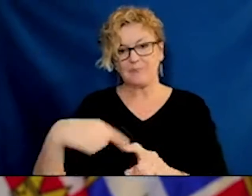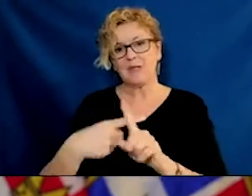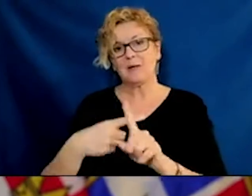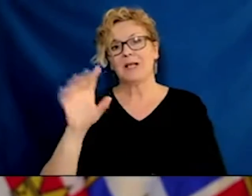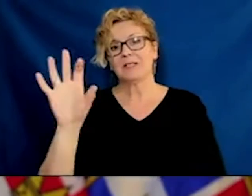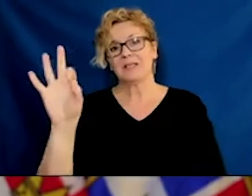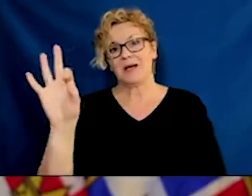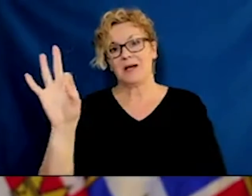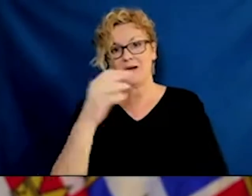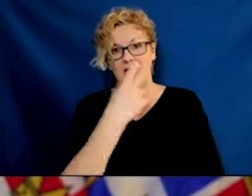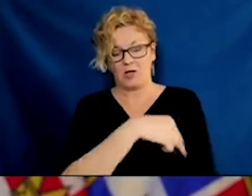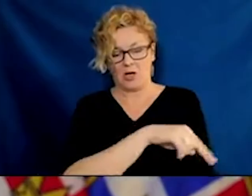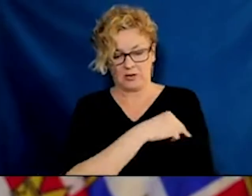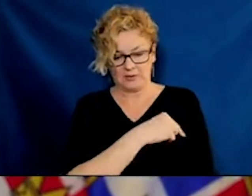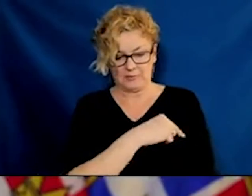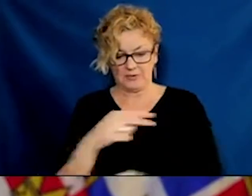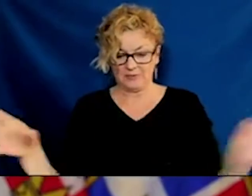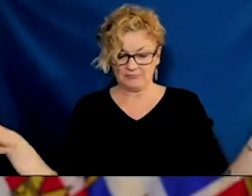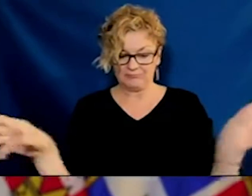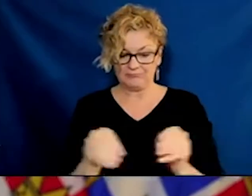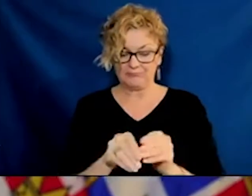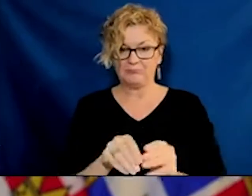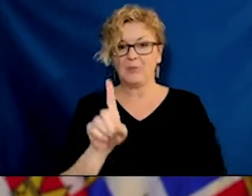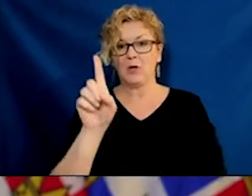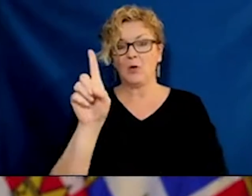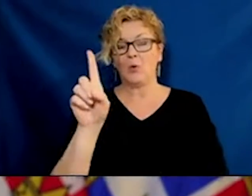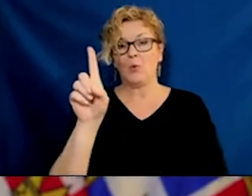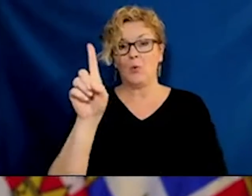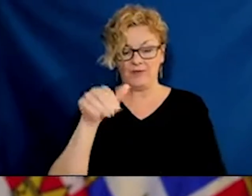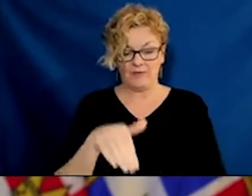1,009 residents and 579 staff.